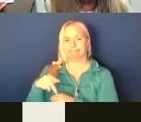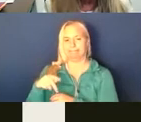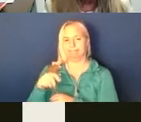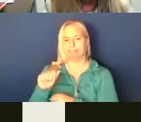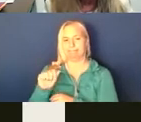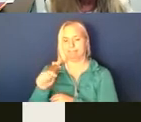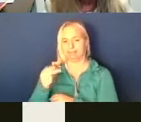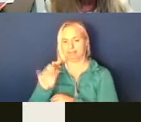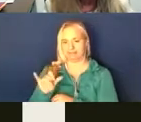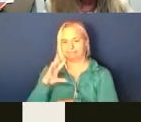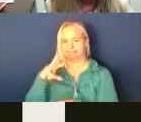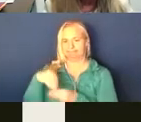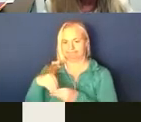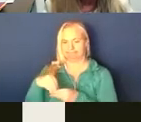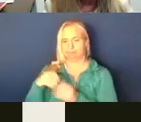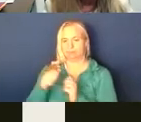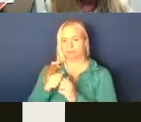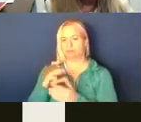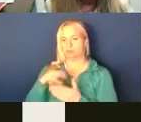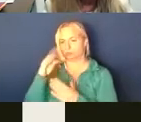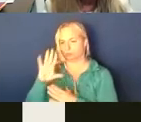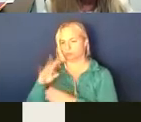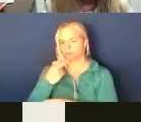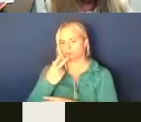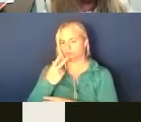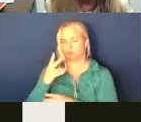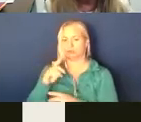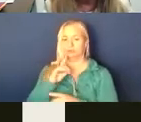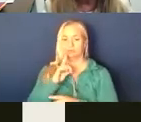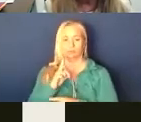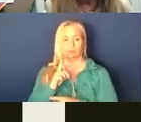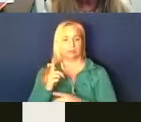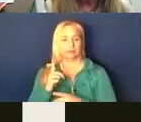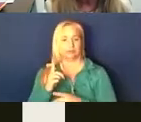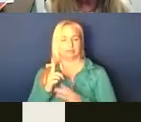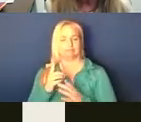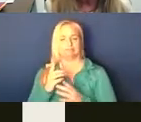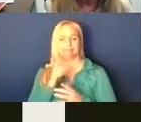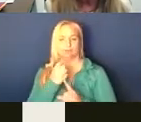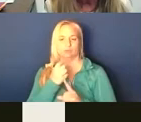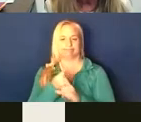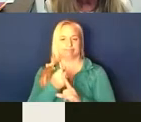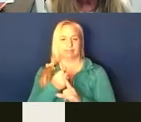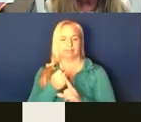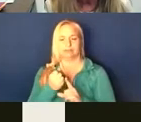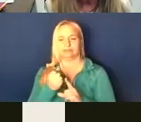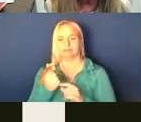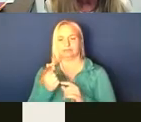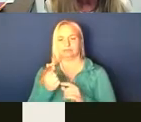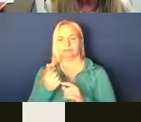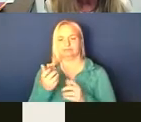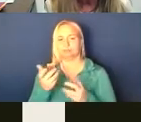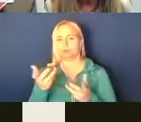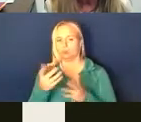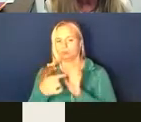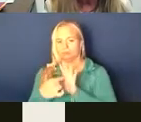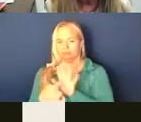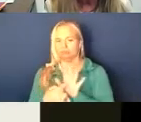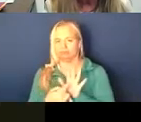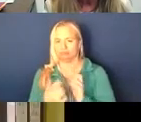really will inform this intervention that I'm about to share with you here within the next few